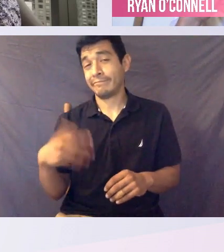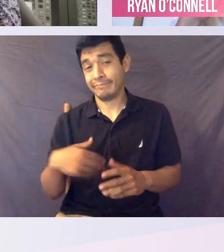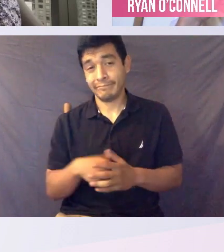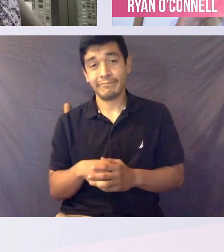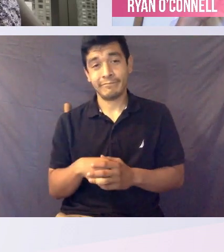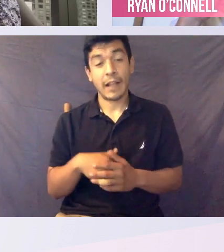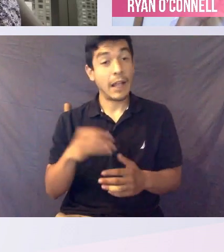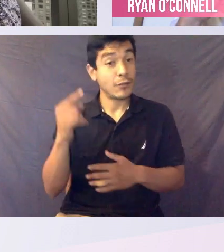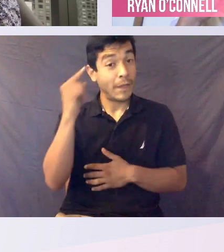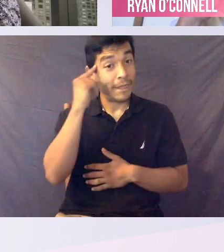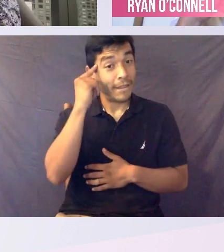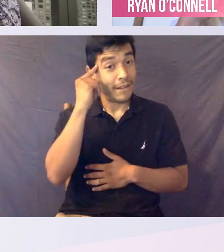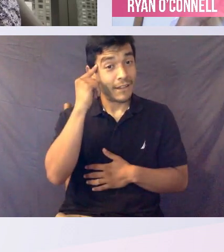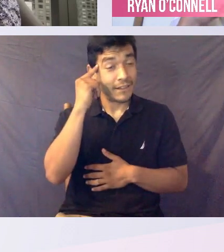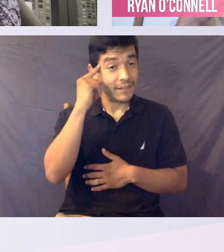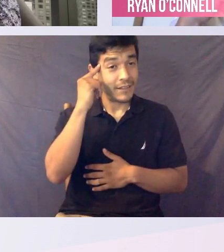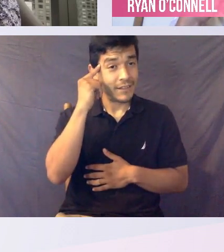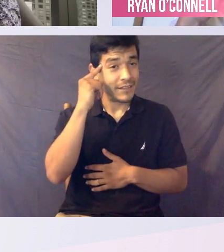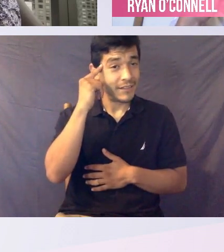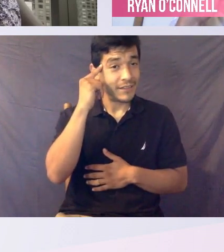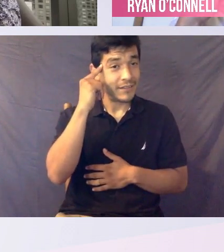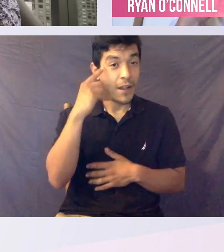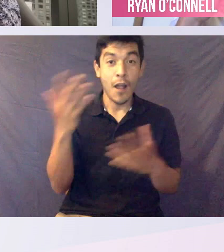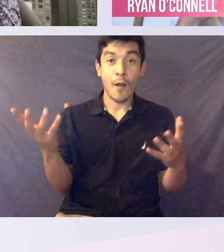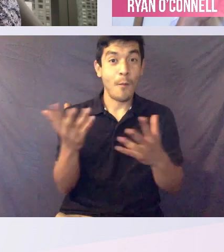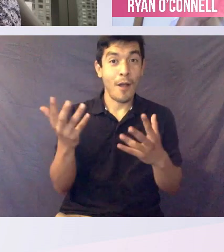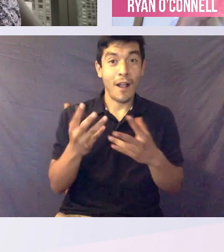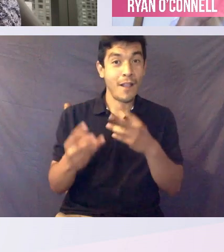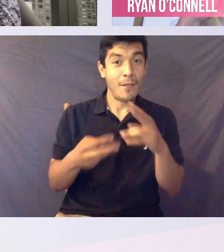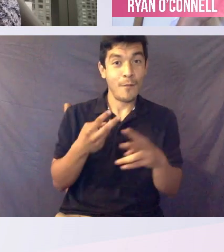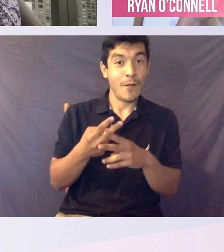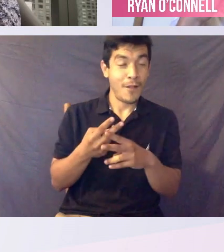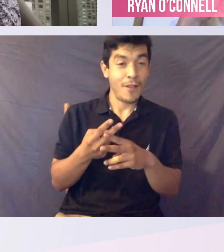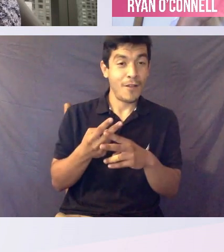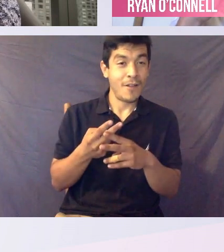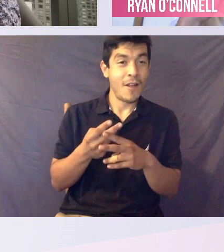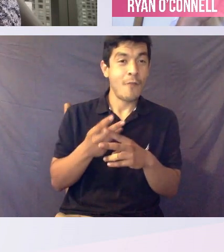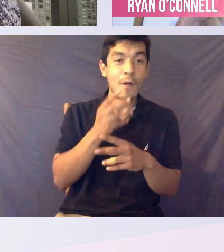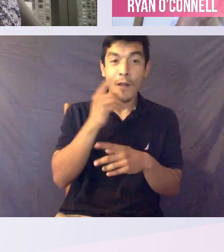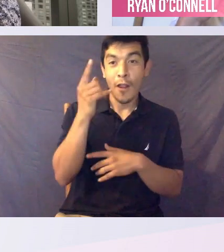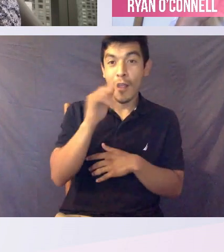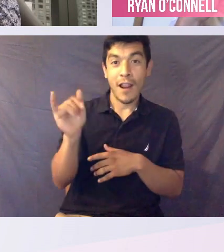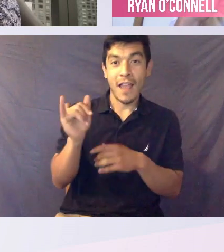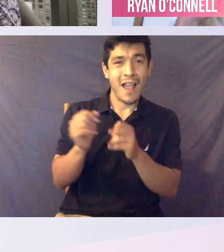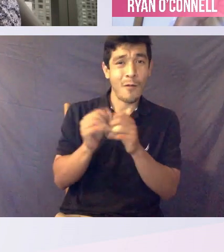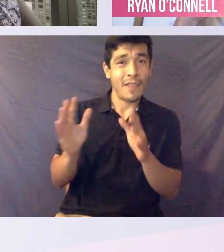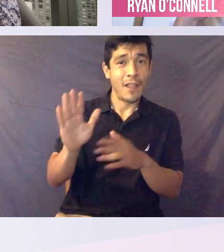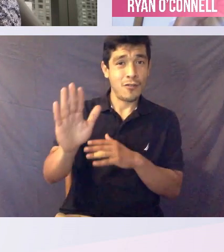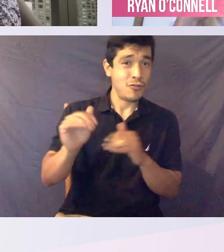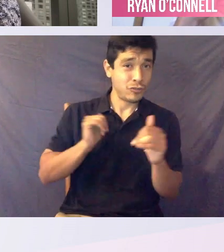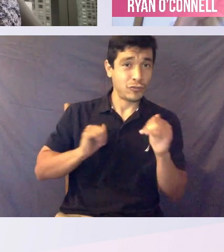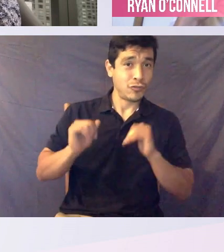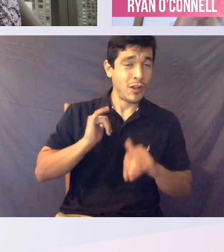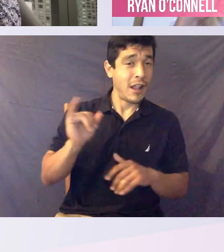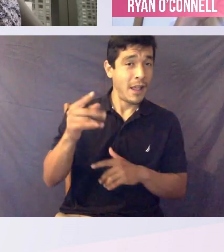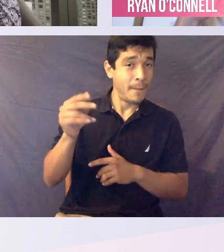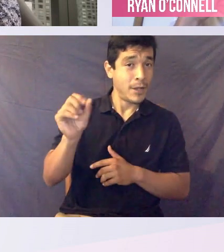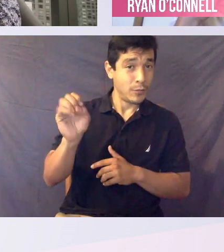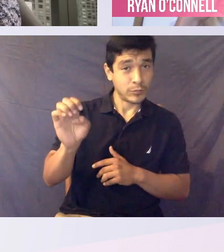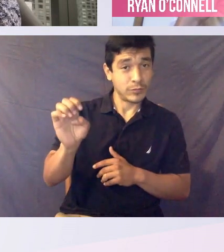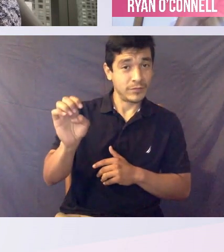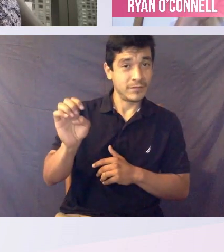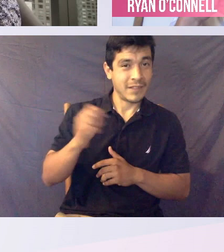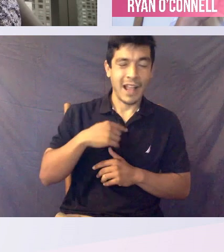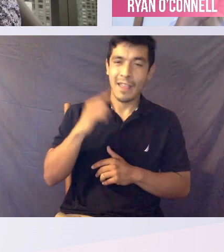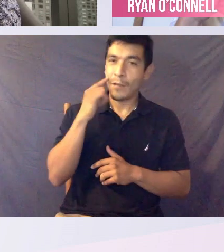think what the world would be, you know, the television landscape would look like without a show like Pose, I think is devastating. I'm